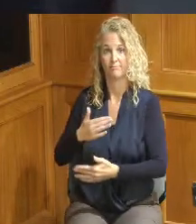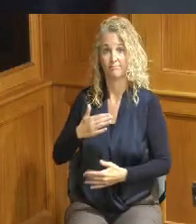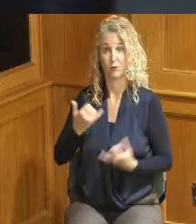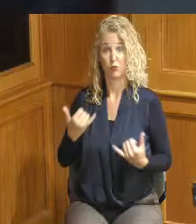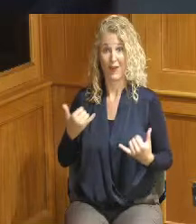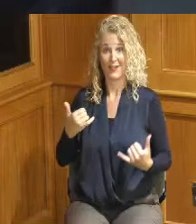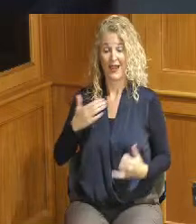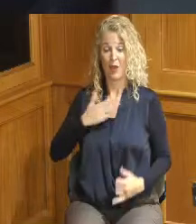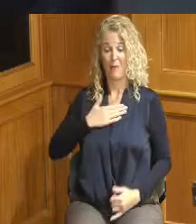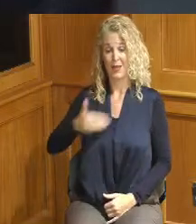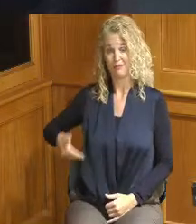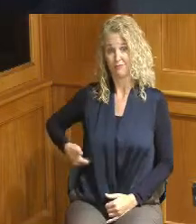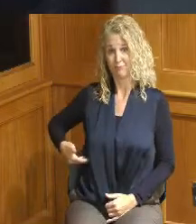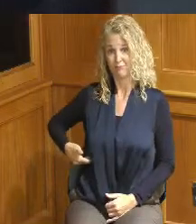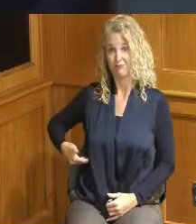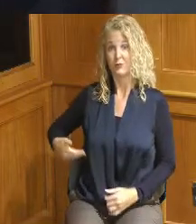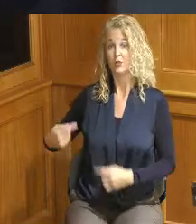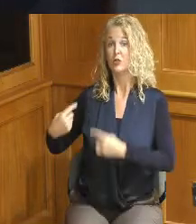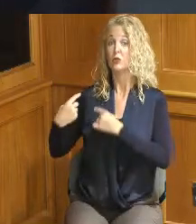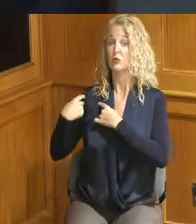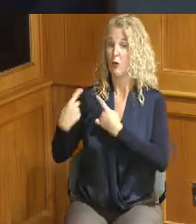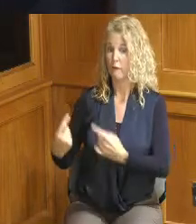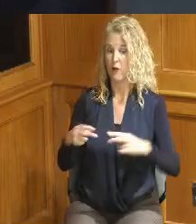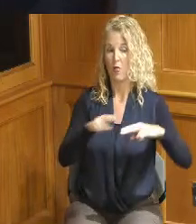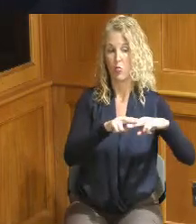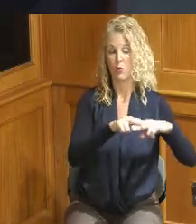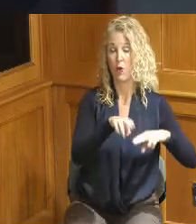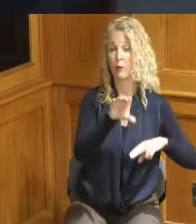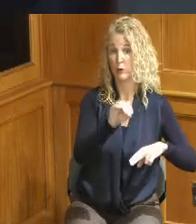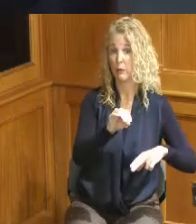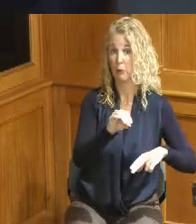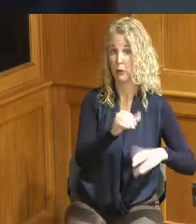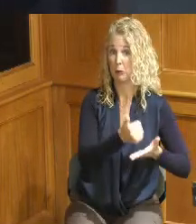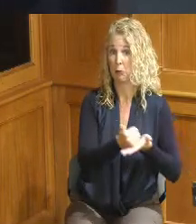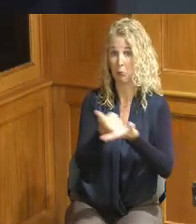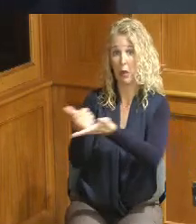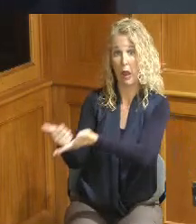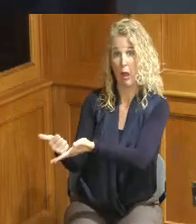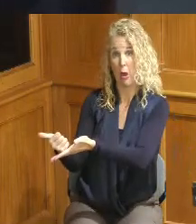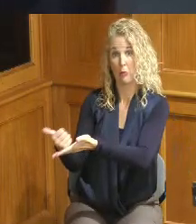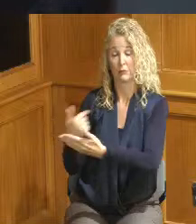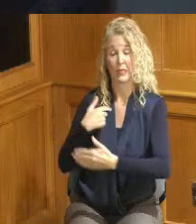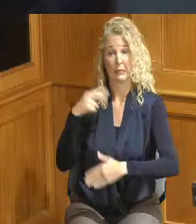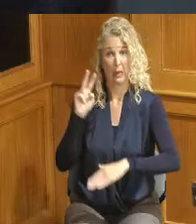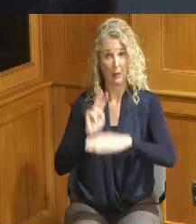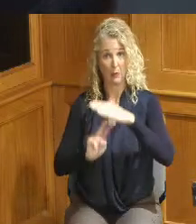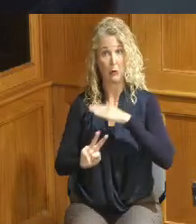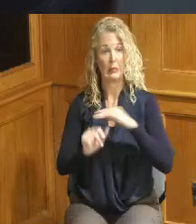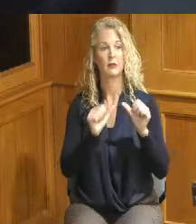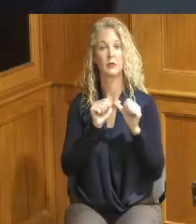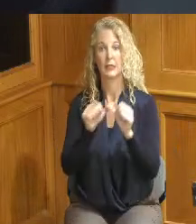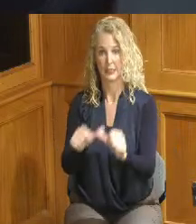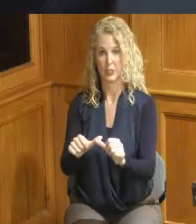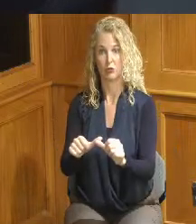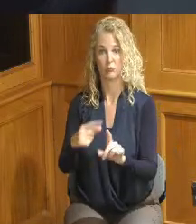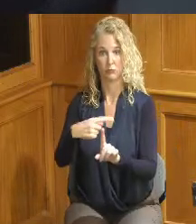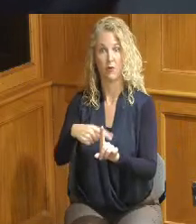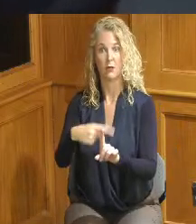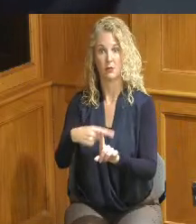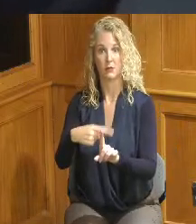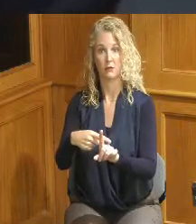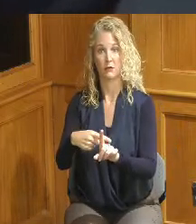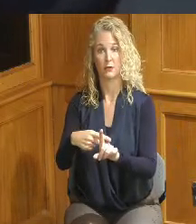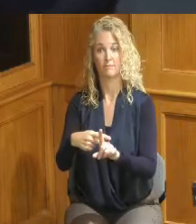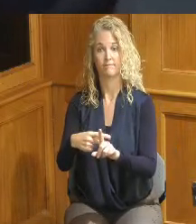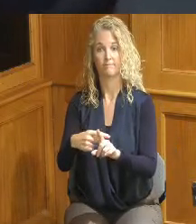right now that the railroad has been very cooperative, and I anticipate that continuing to mitigate this event. I've been